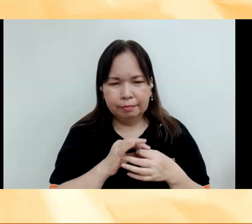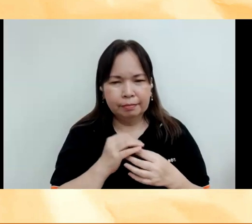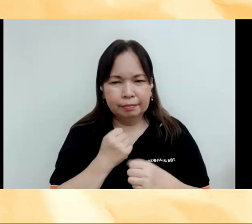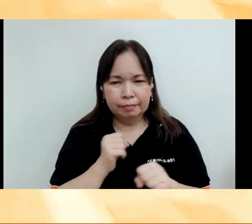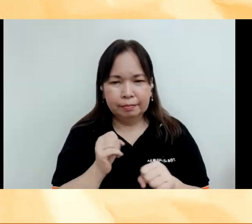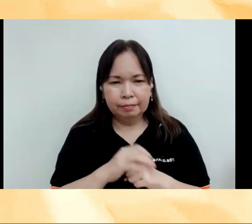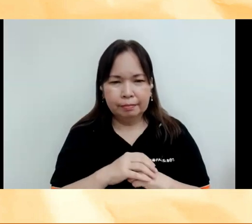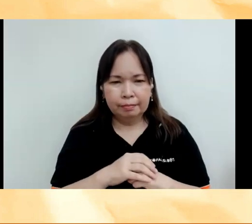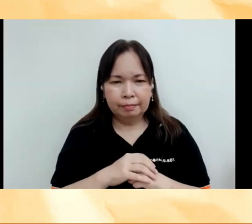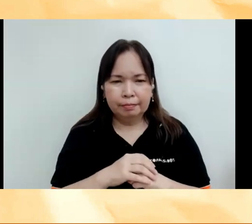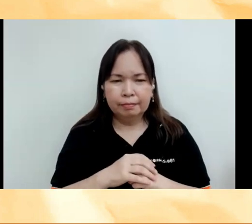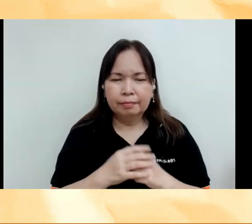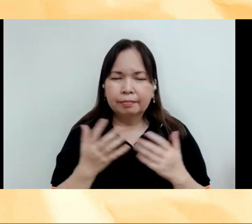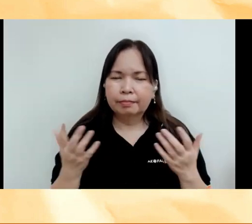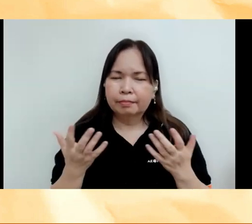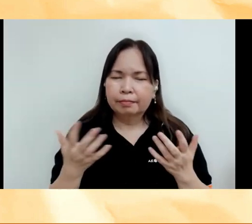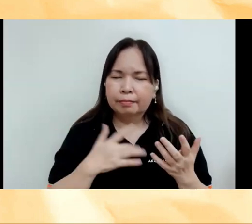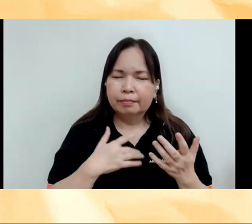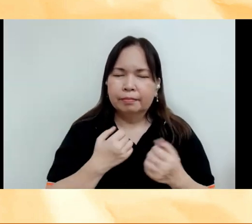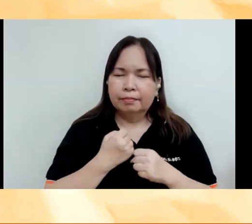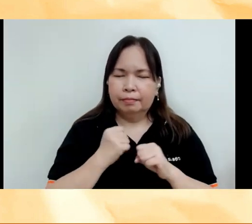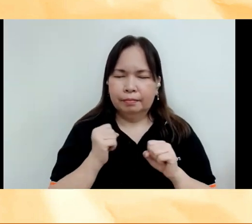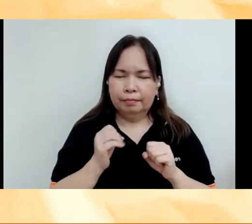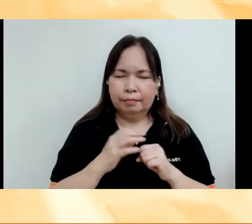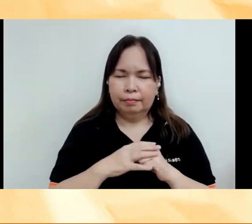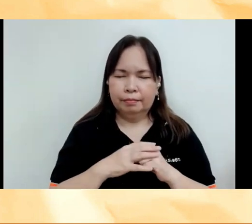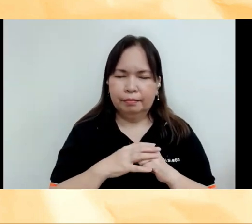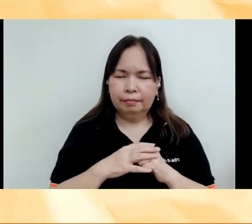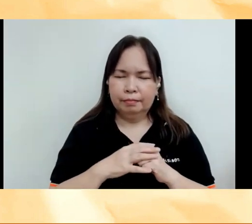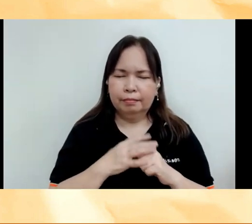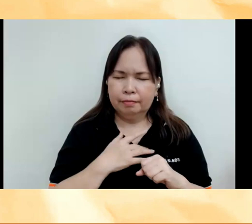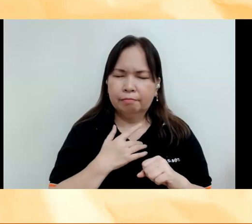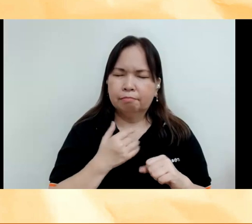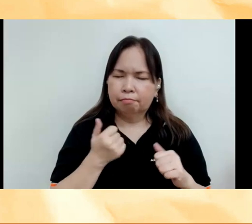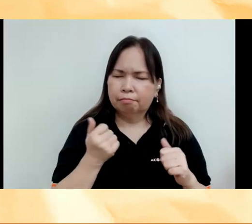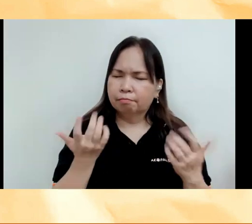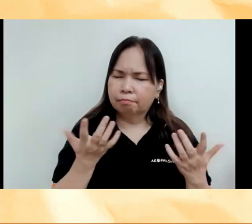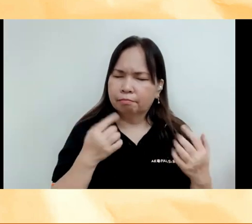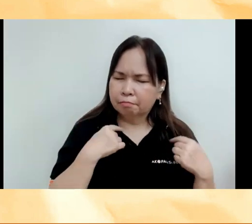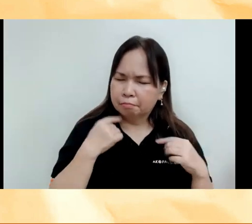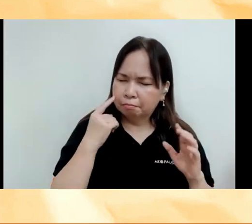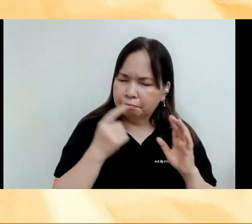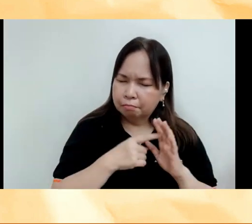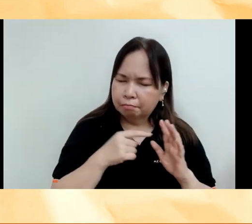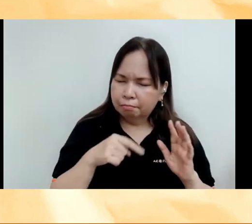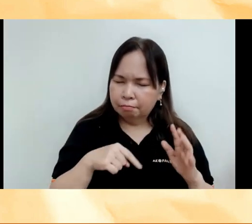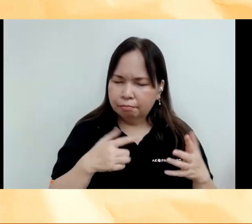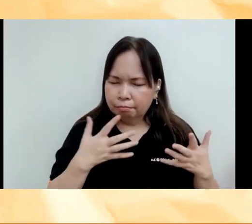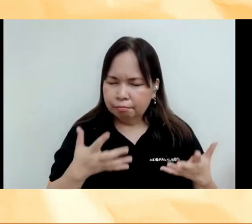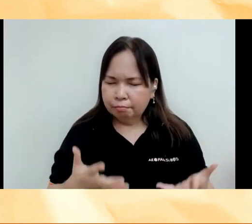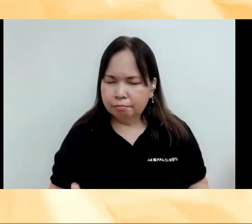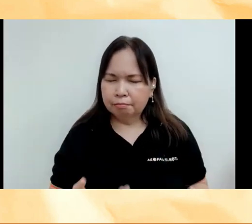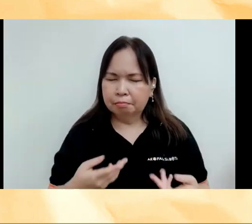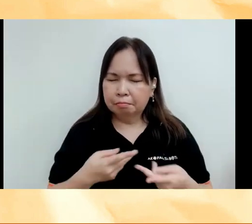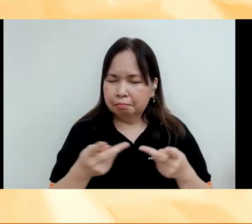Where is that feeling? As you notice the feeling of safety in this safe space, are you feeling it